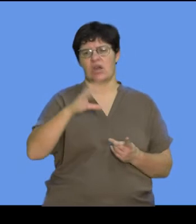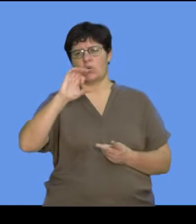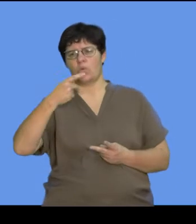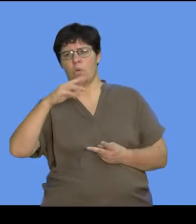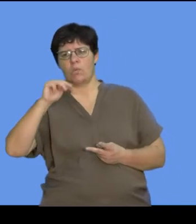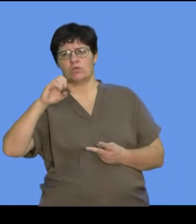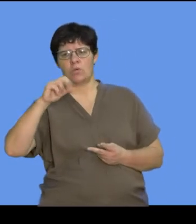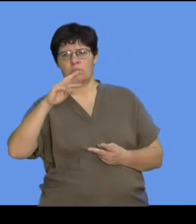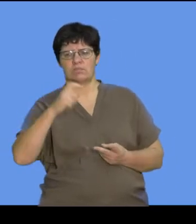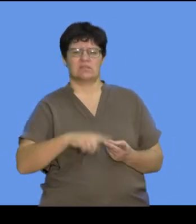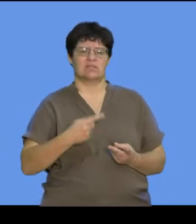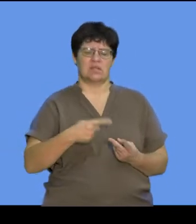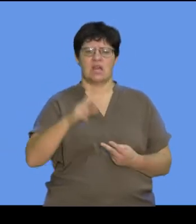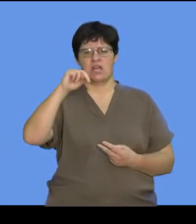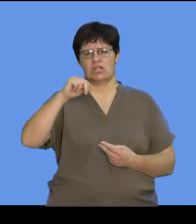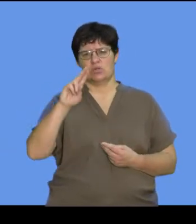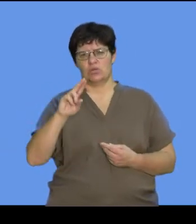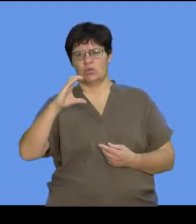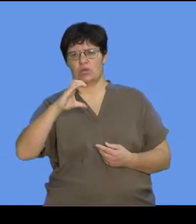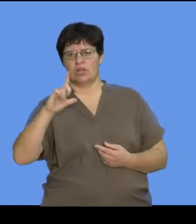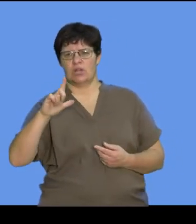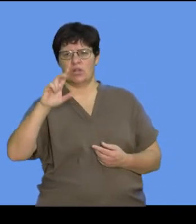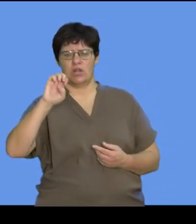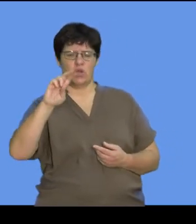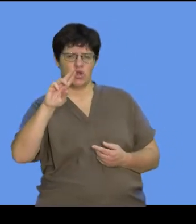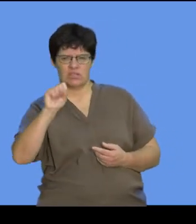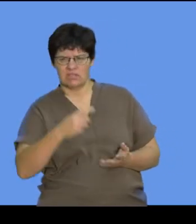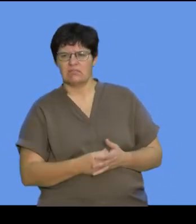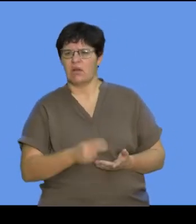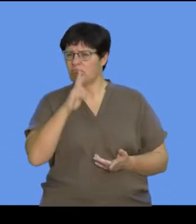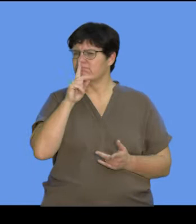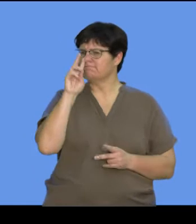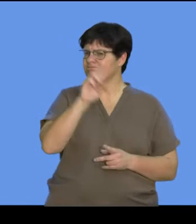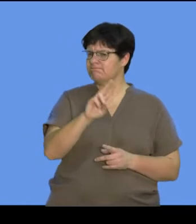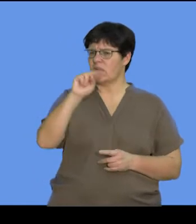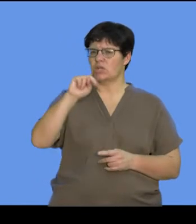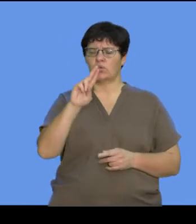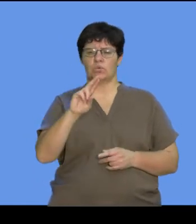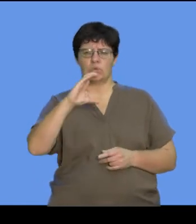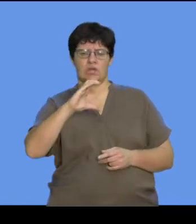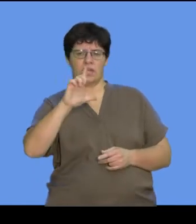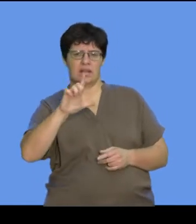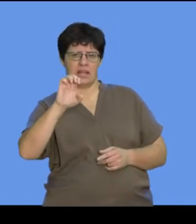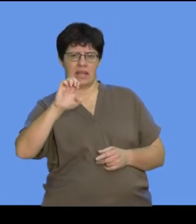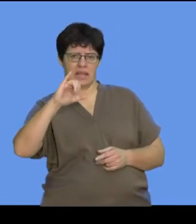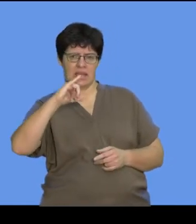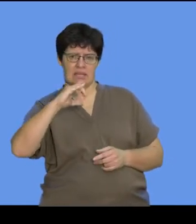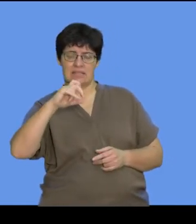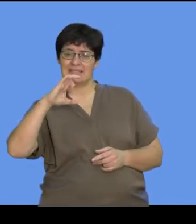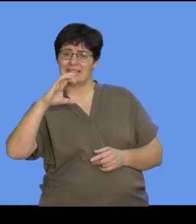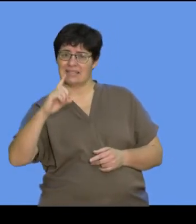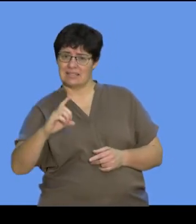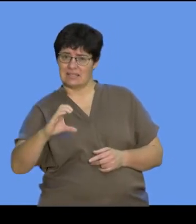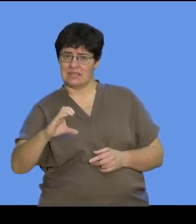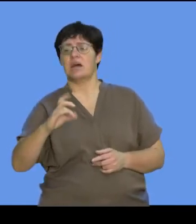segment. As a recap of nucleic acids, we're going to talk about that. And most importantly today, we're going to look at this complex process